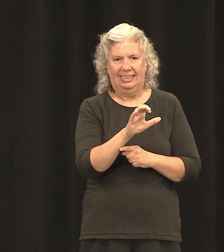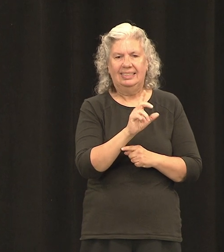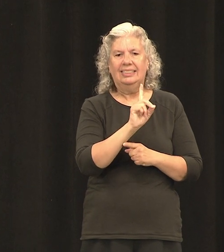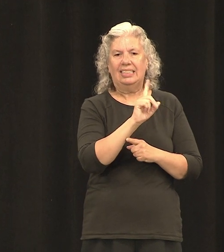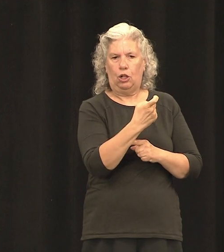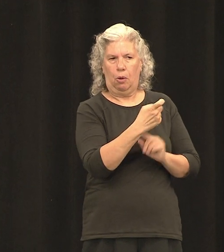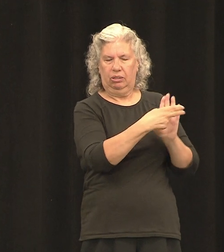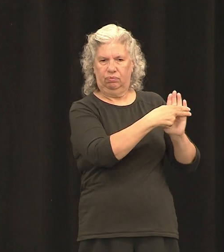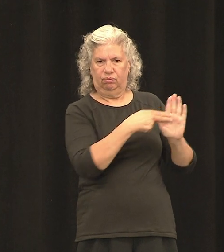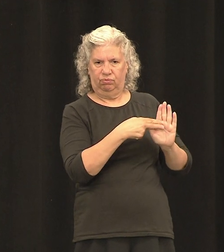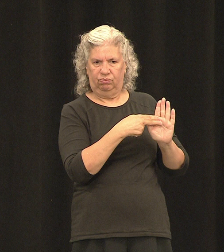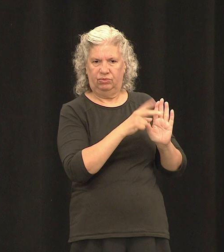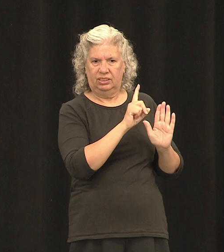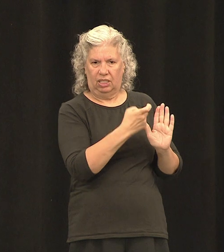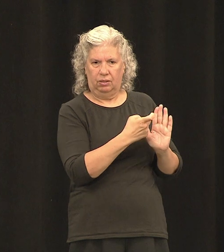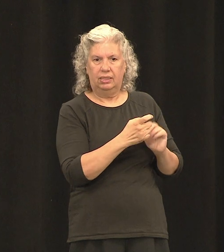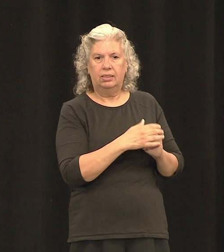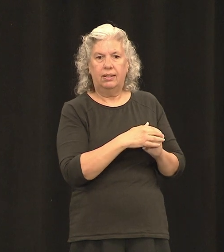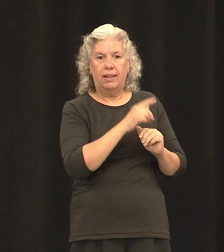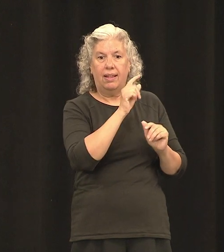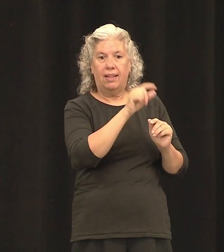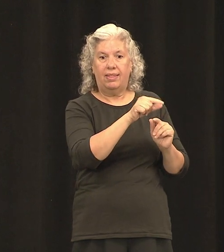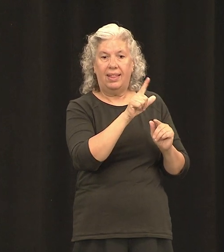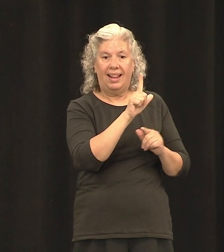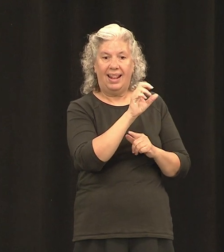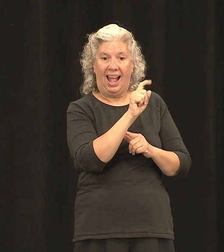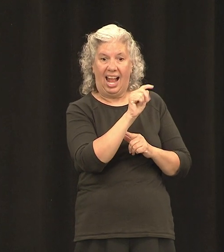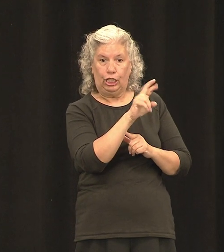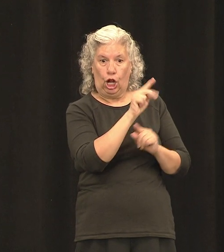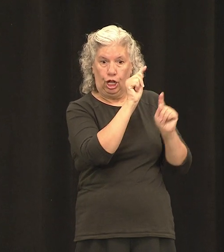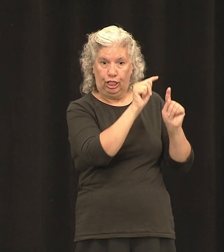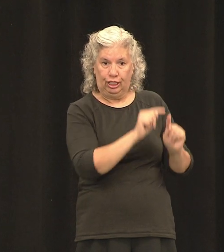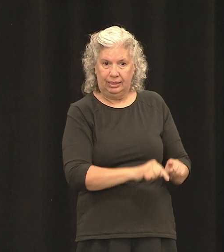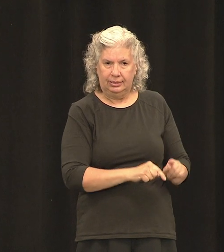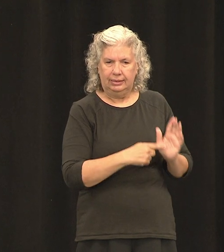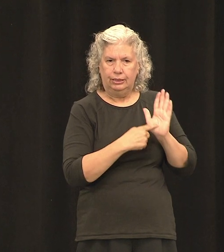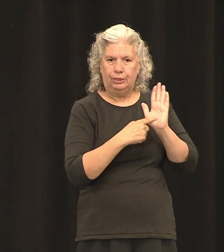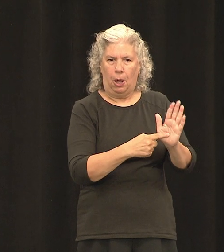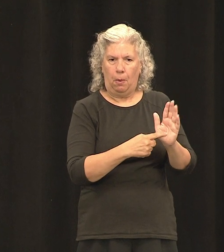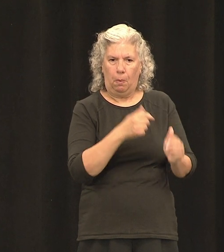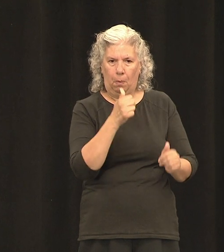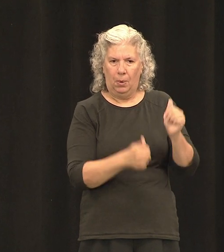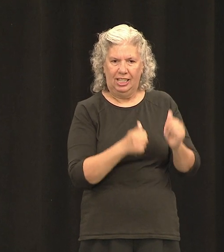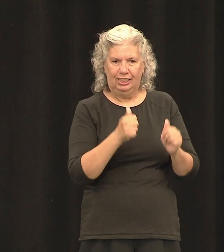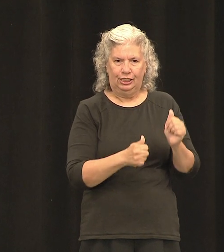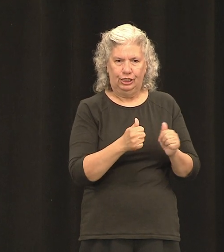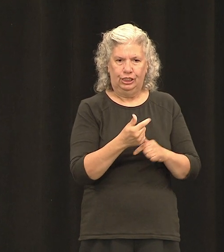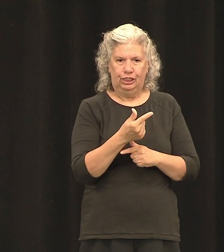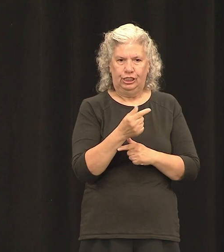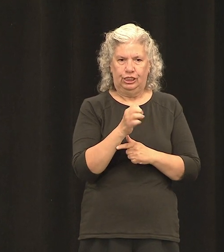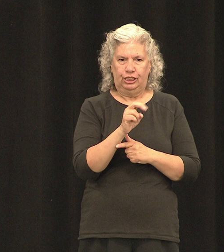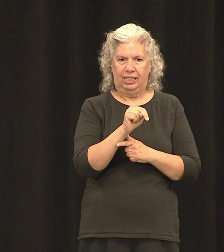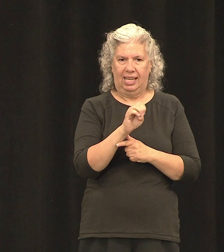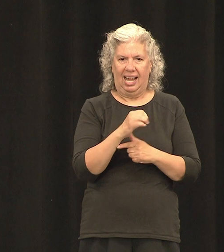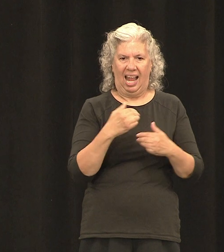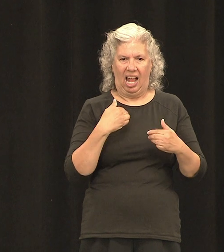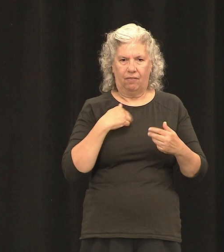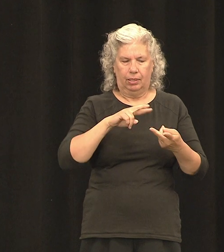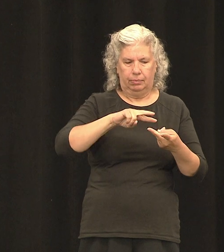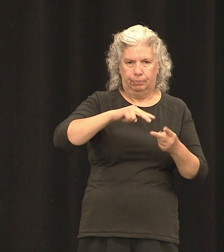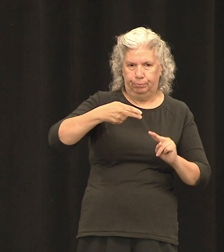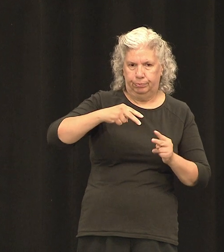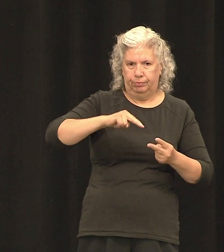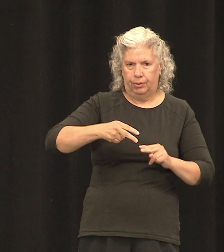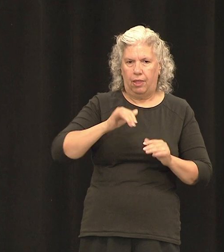to denote which gene you have a mutation in that is the cause of your Usher